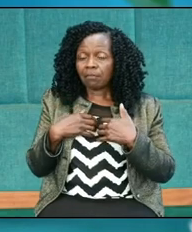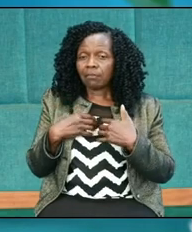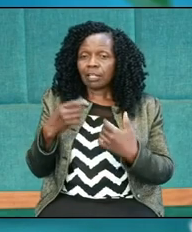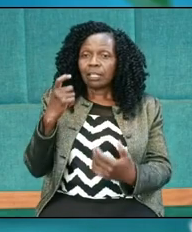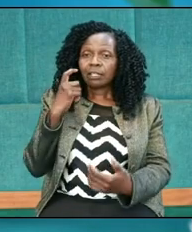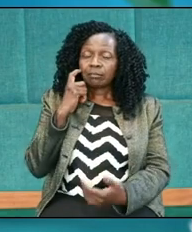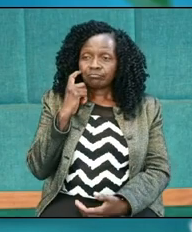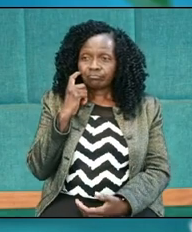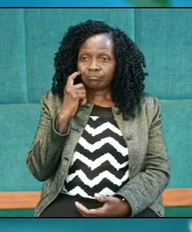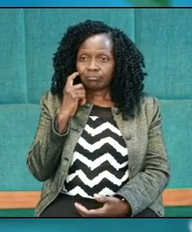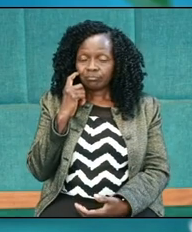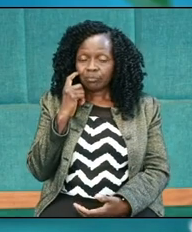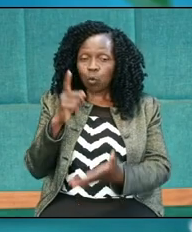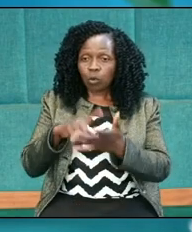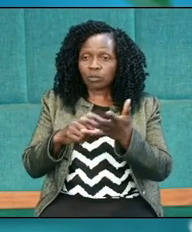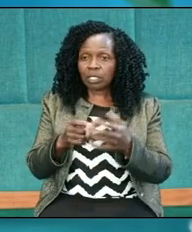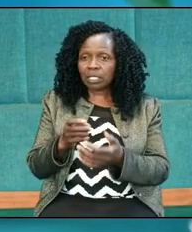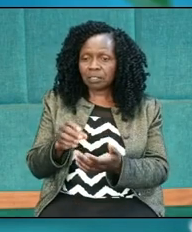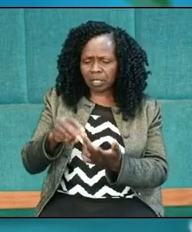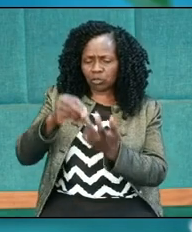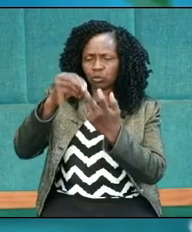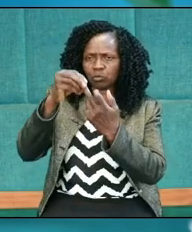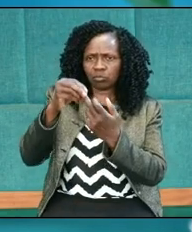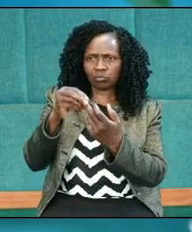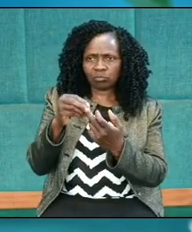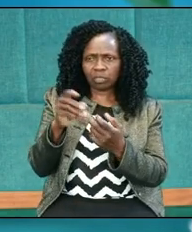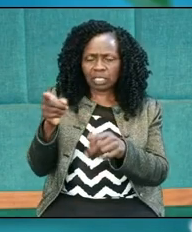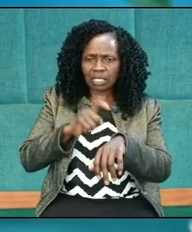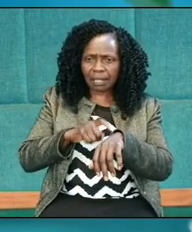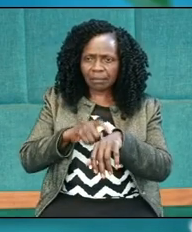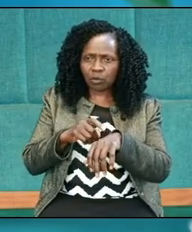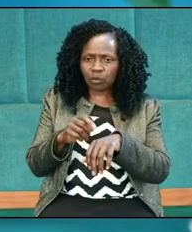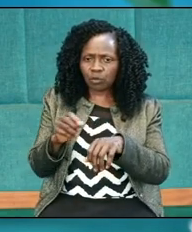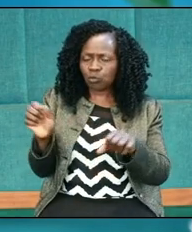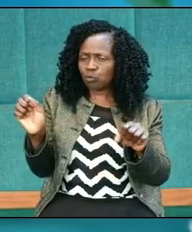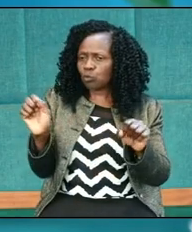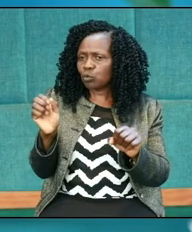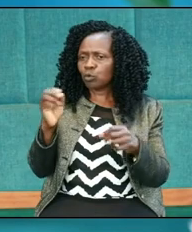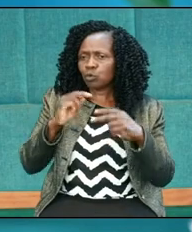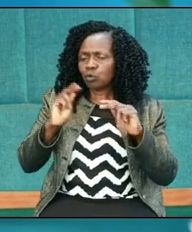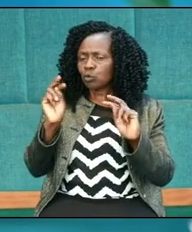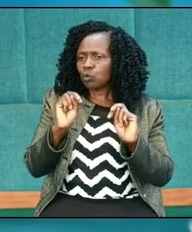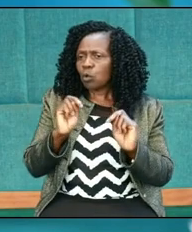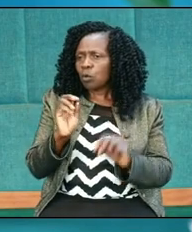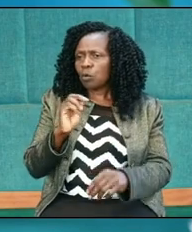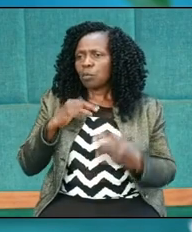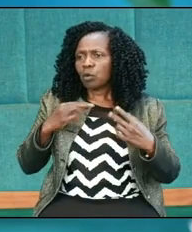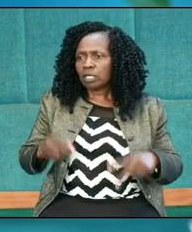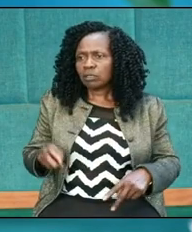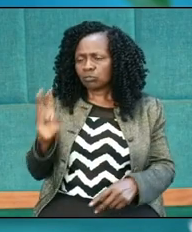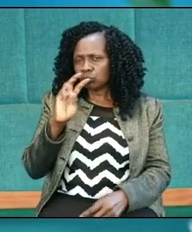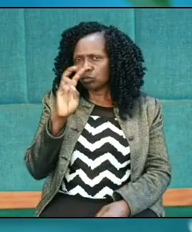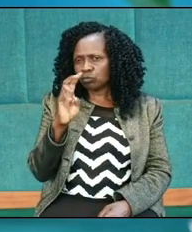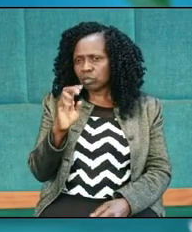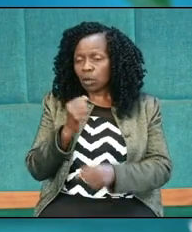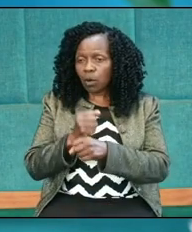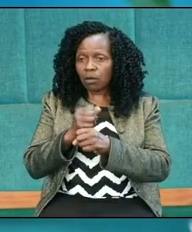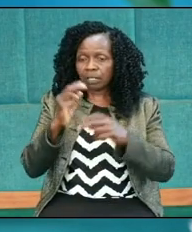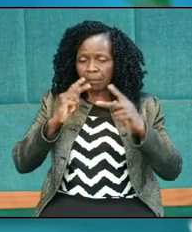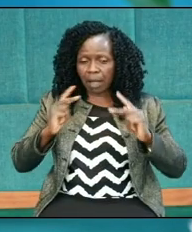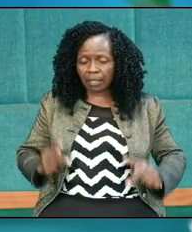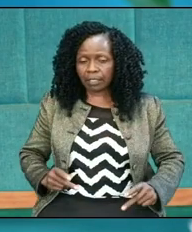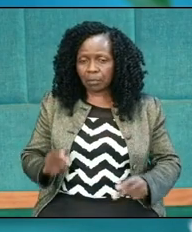so special in that time? Nobody actually had seen the role of the mind, the acceptance,